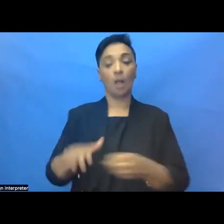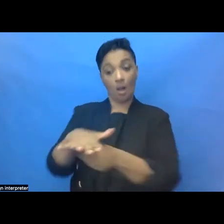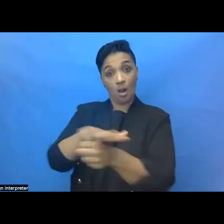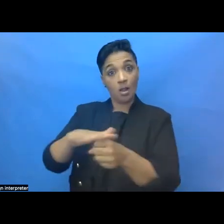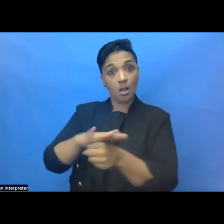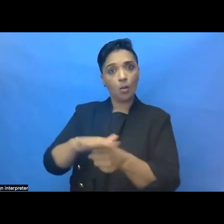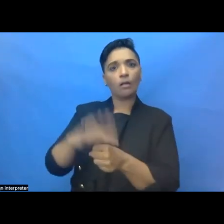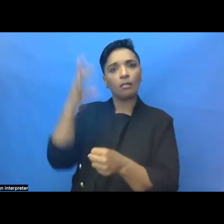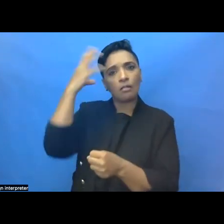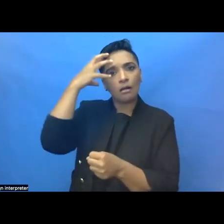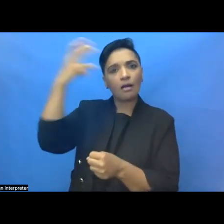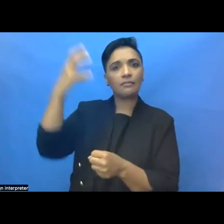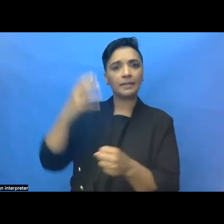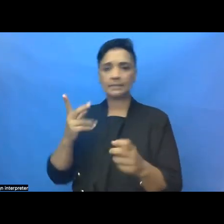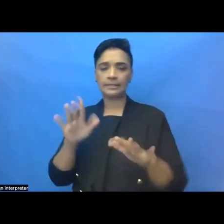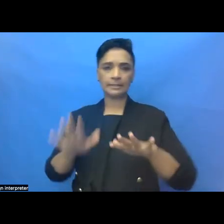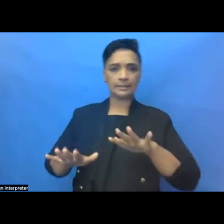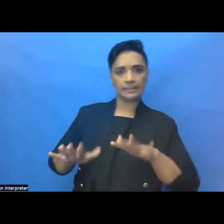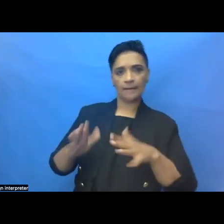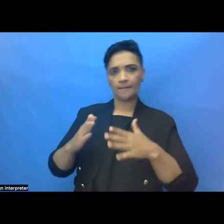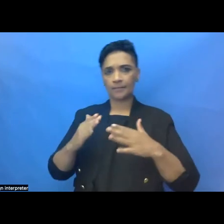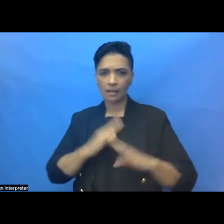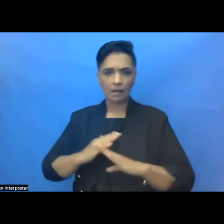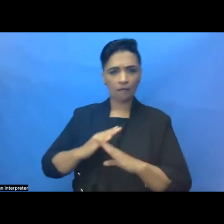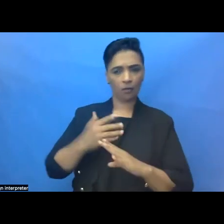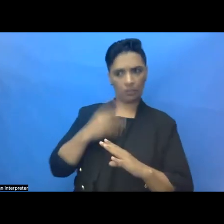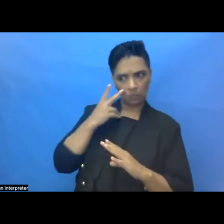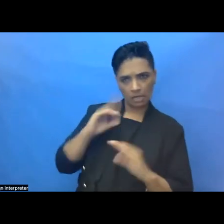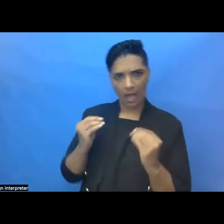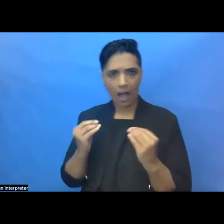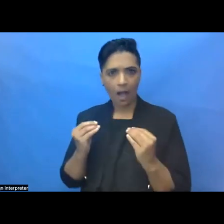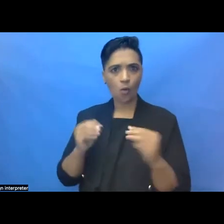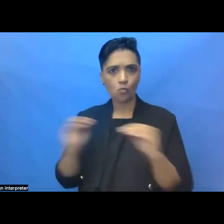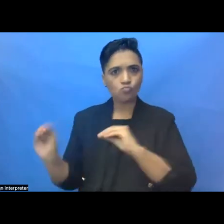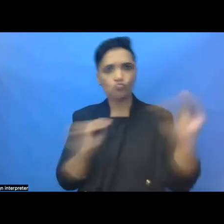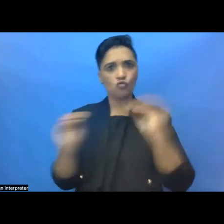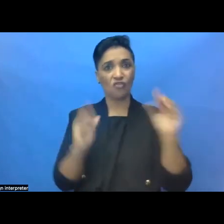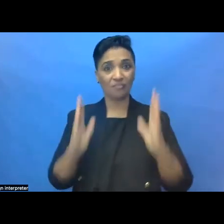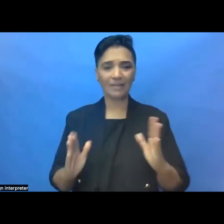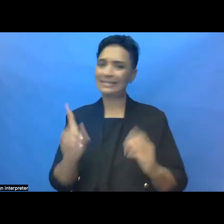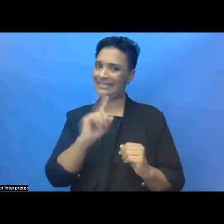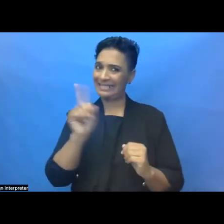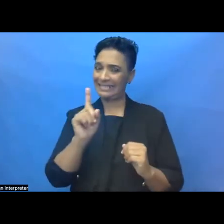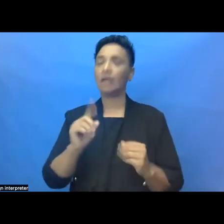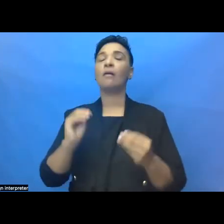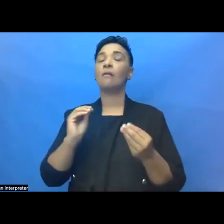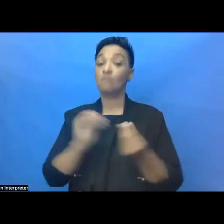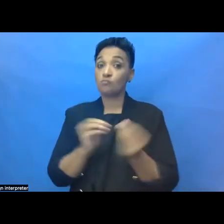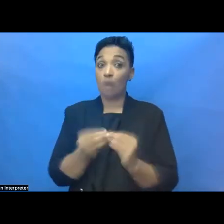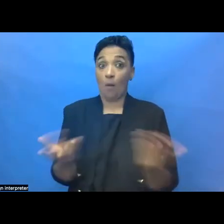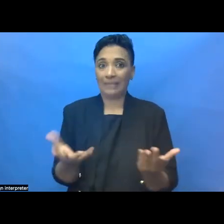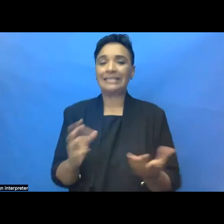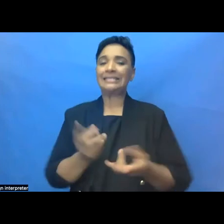very cautious around supporting these kind of movements because safety throughout the evacuation